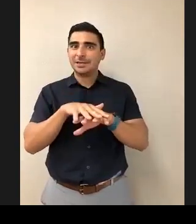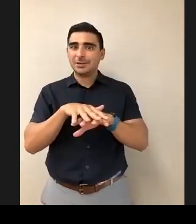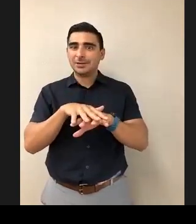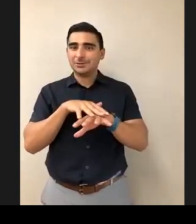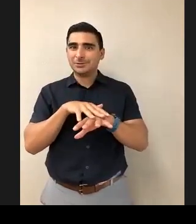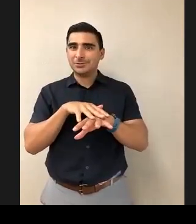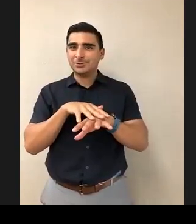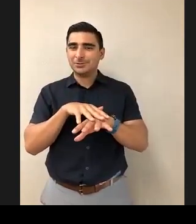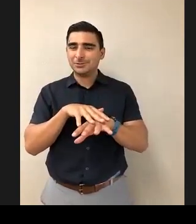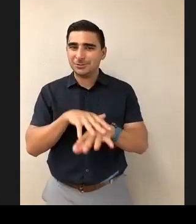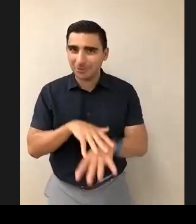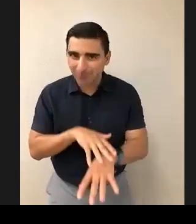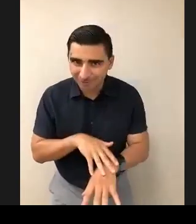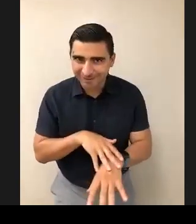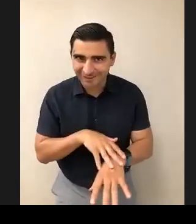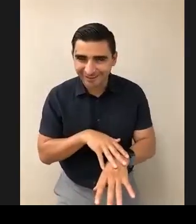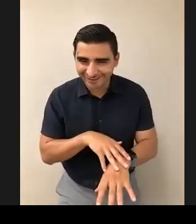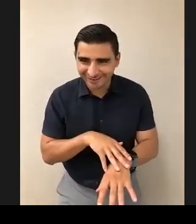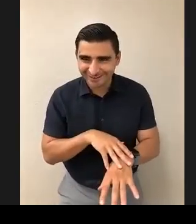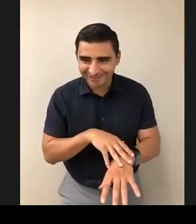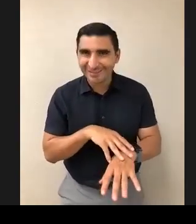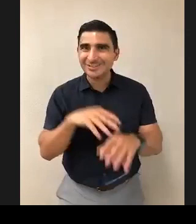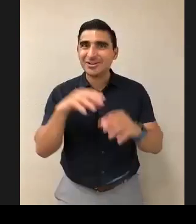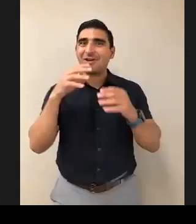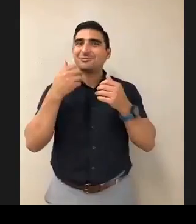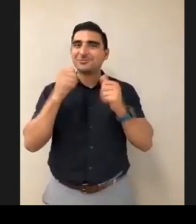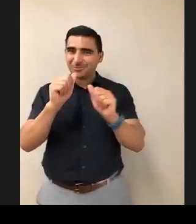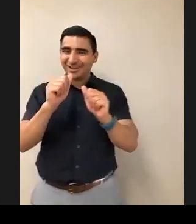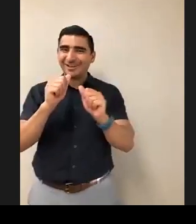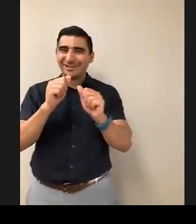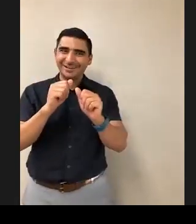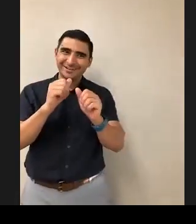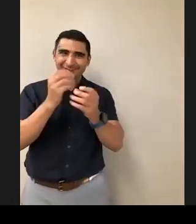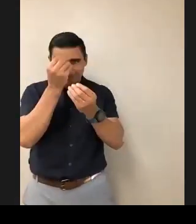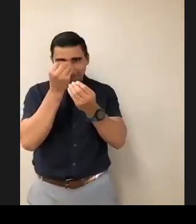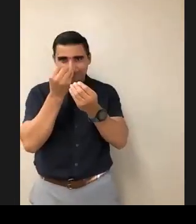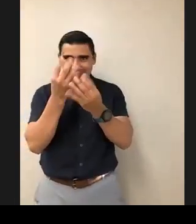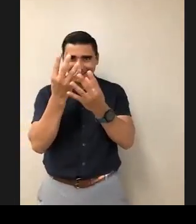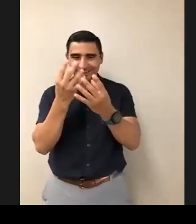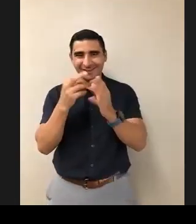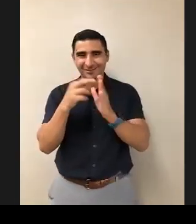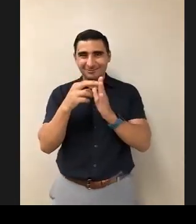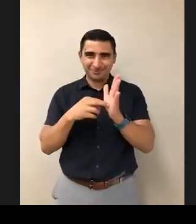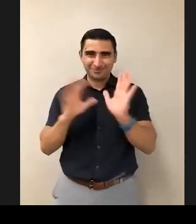So I'm going to try to follow directions. Okay.